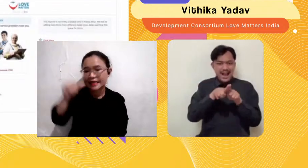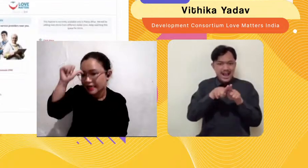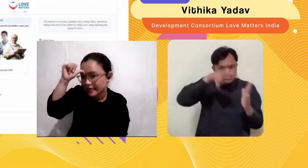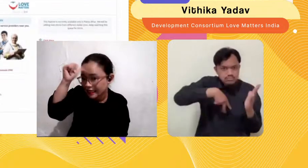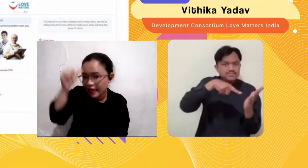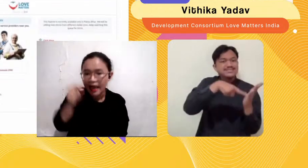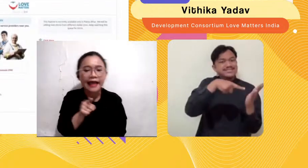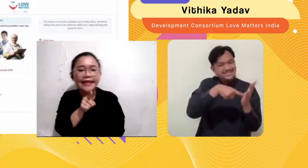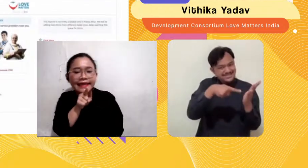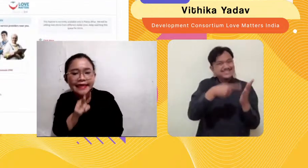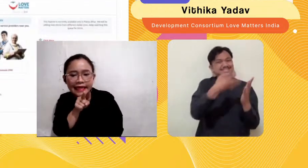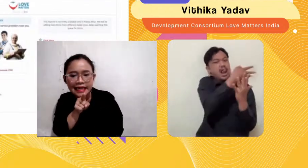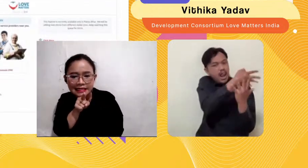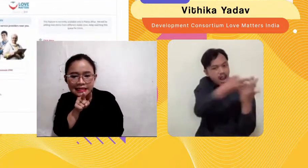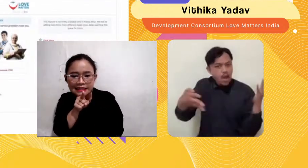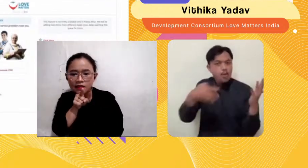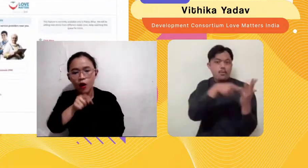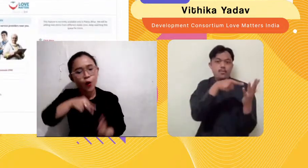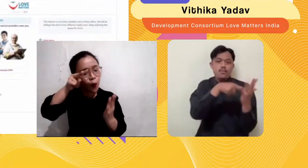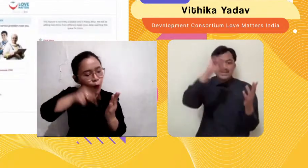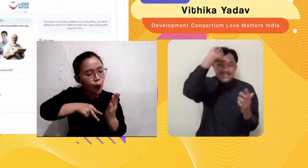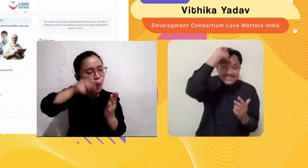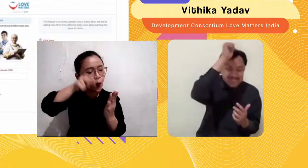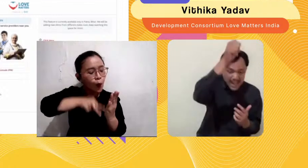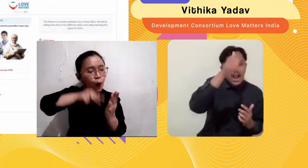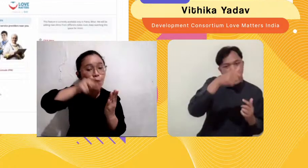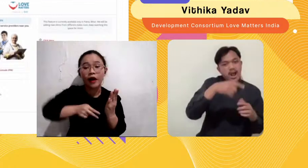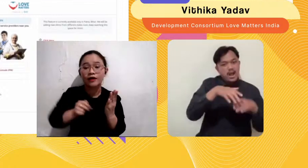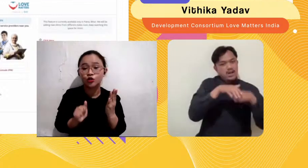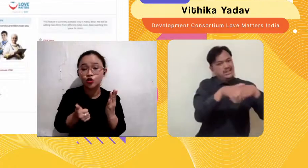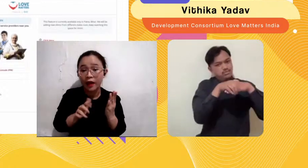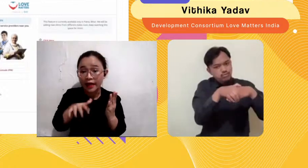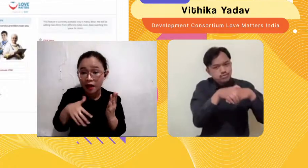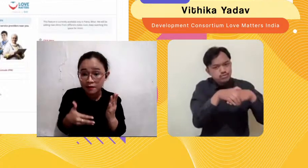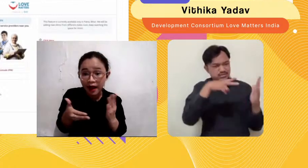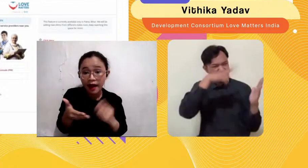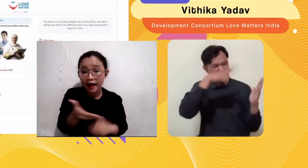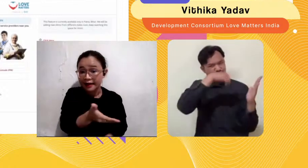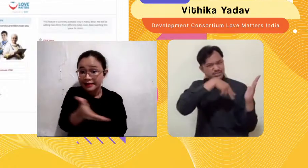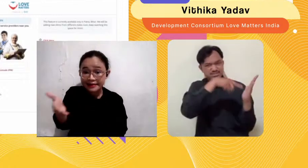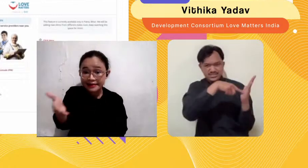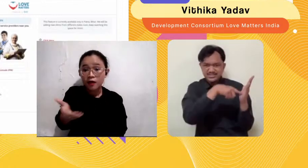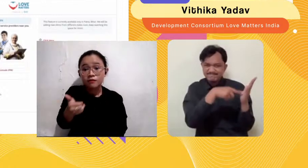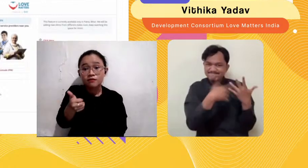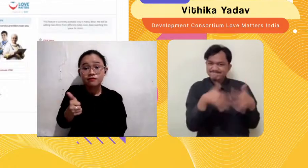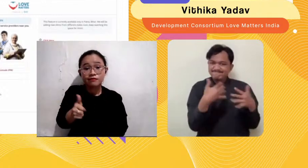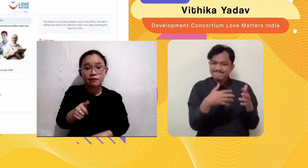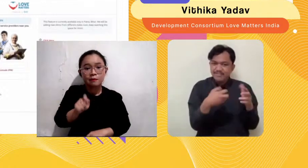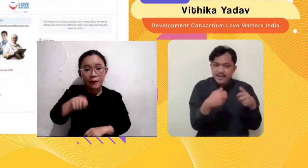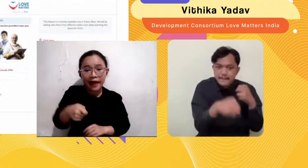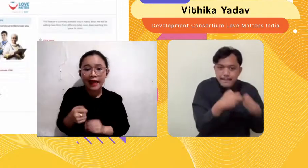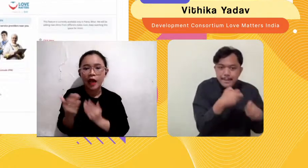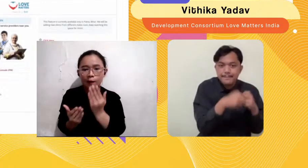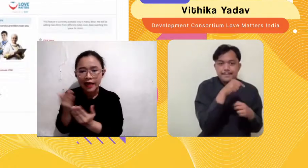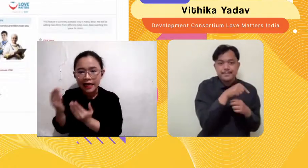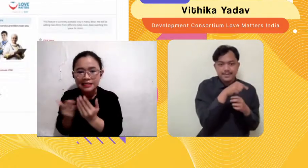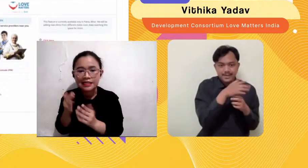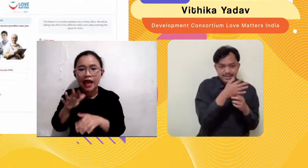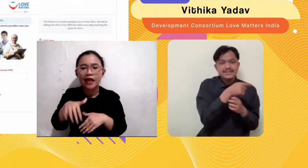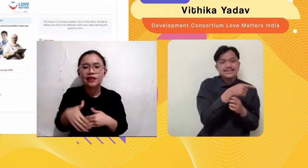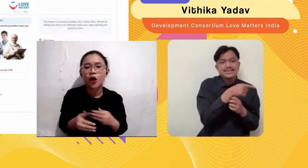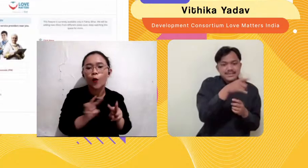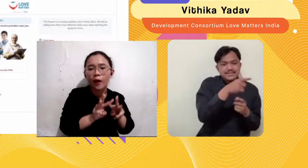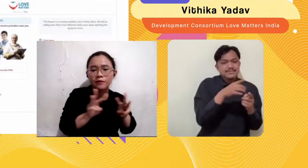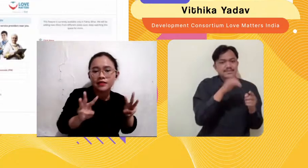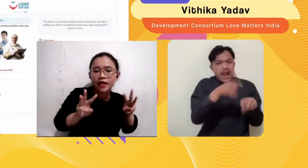tried to do in the digital space is to connect people with the nearest service providers, so that not only information,